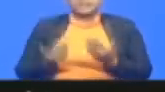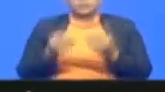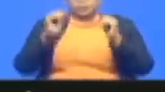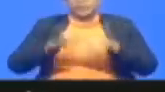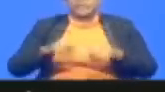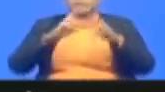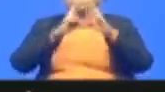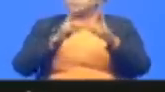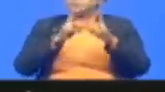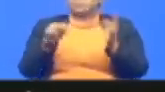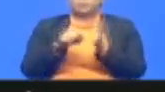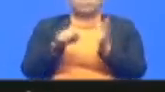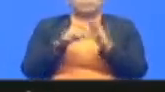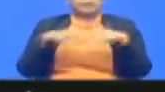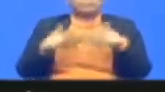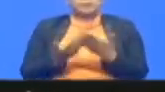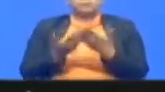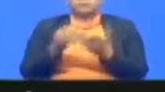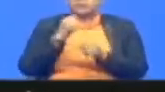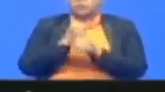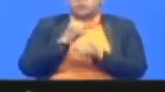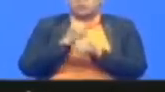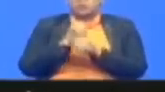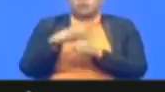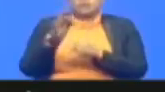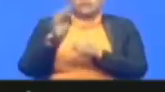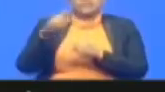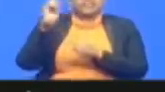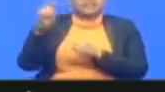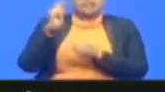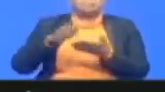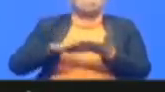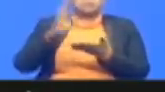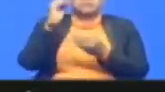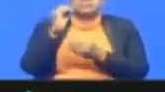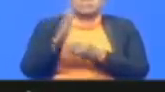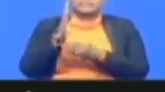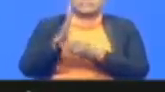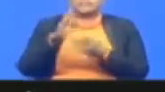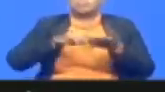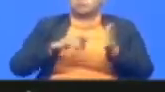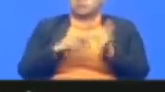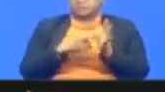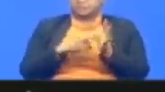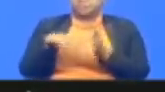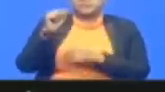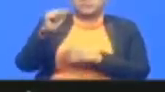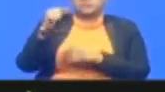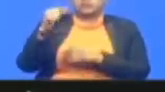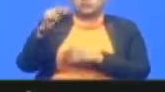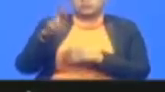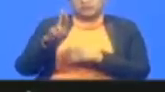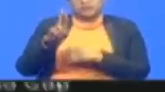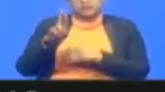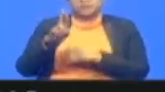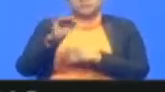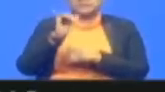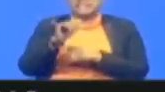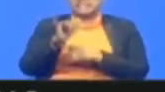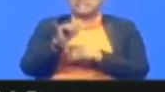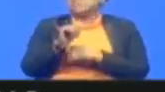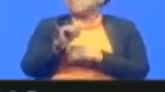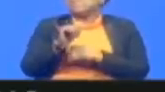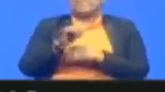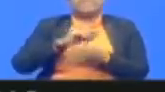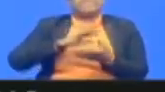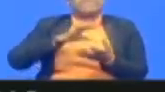controversy surrounding the operations of Kenya's most expensive infrastructure project. The standard gauge railway appears to be getting even